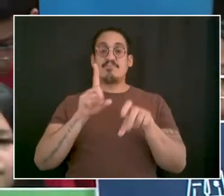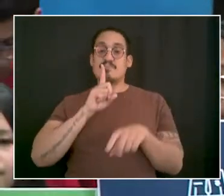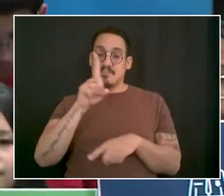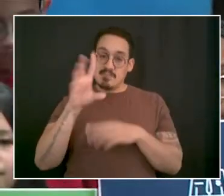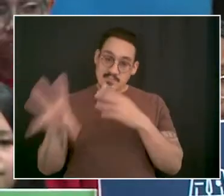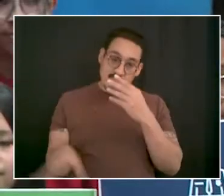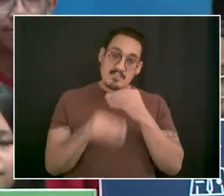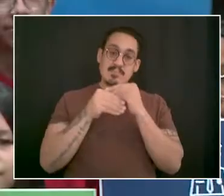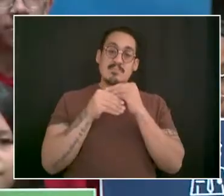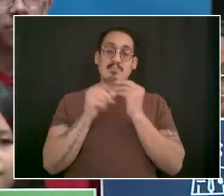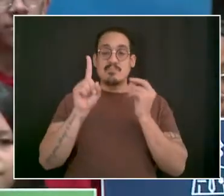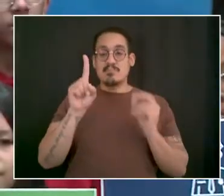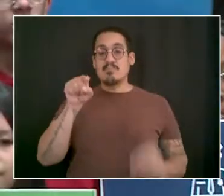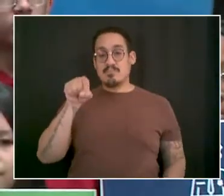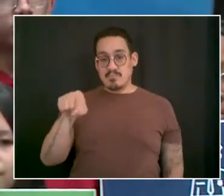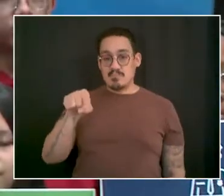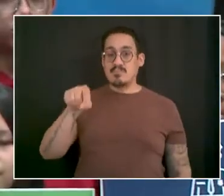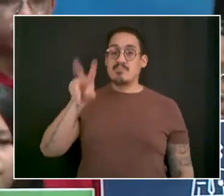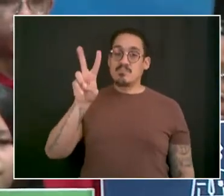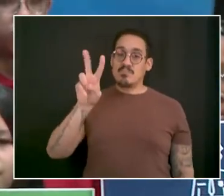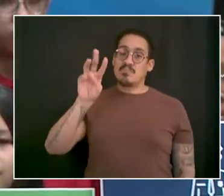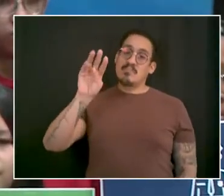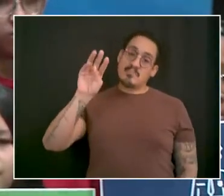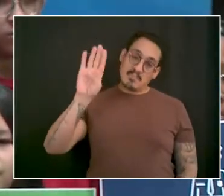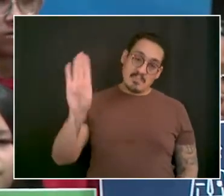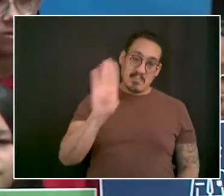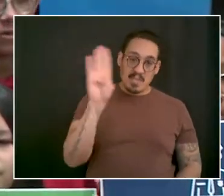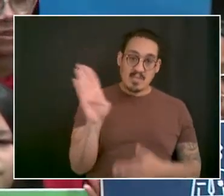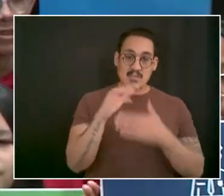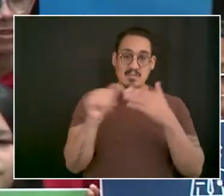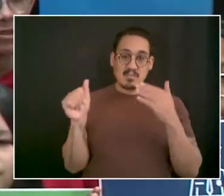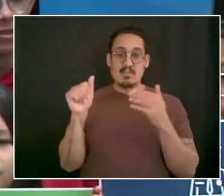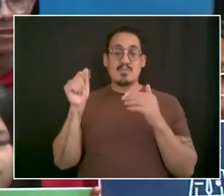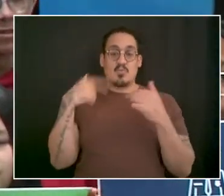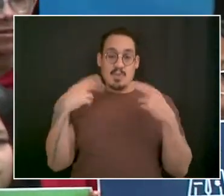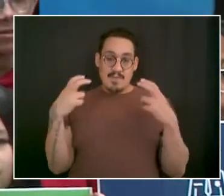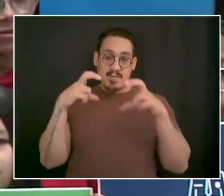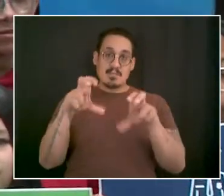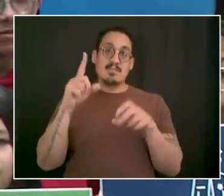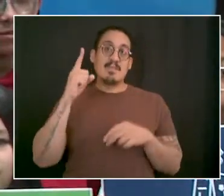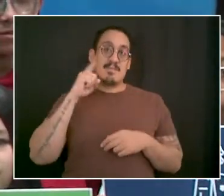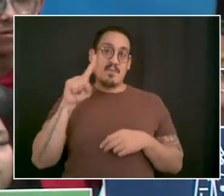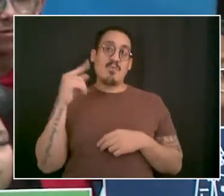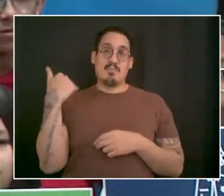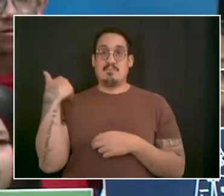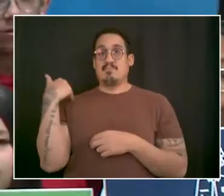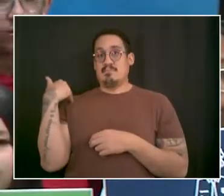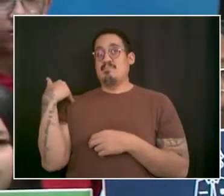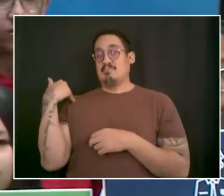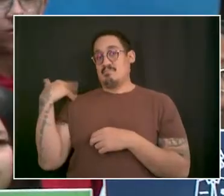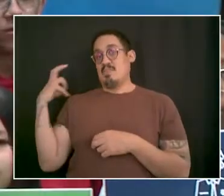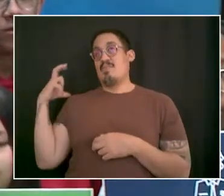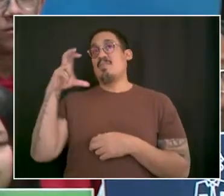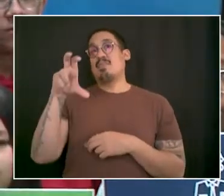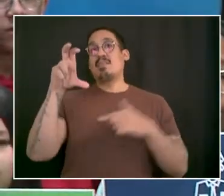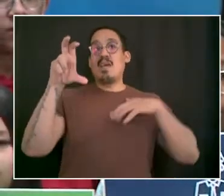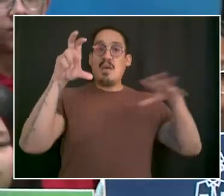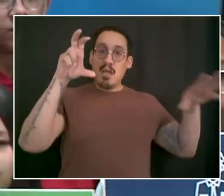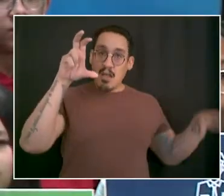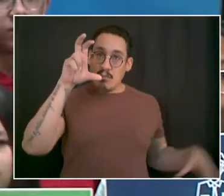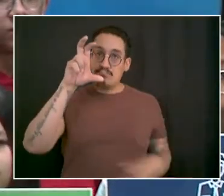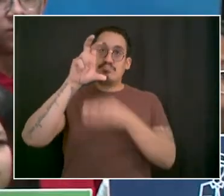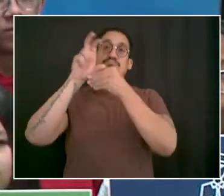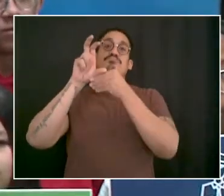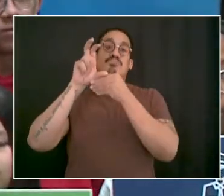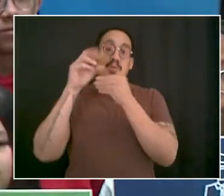nearly $1.2 billion we invested for similar needs in the fiscal year 2026 preliminary budget.